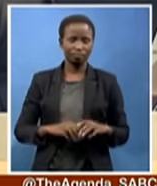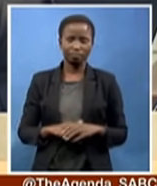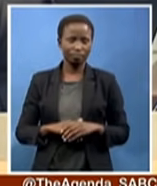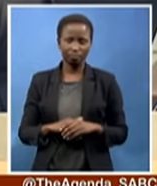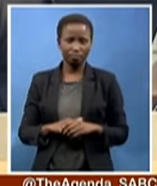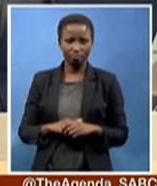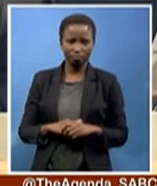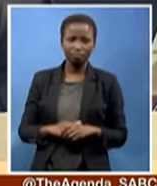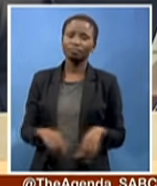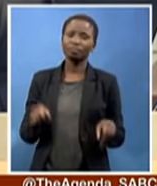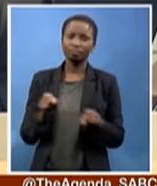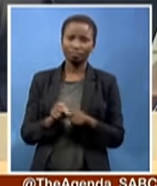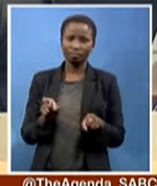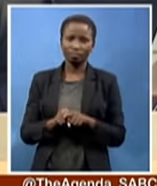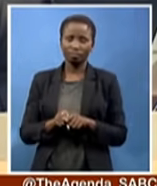currency,